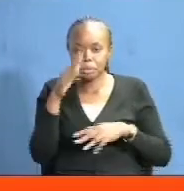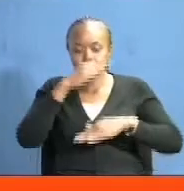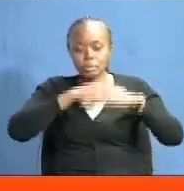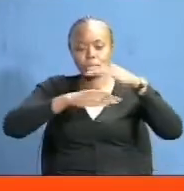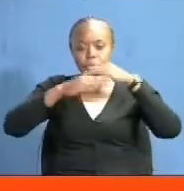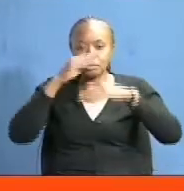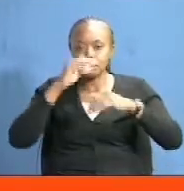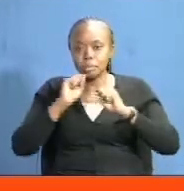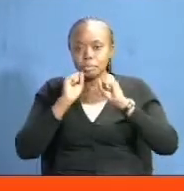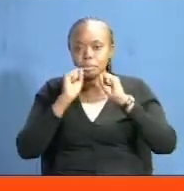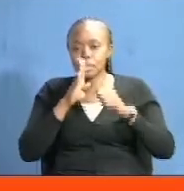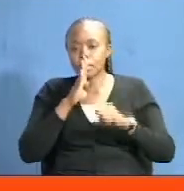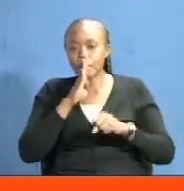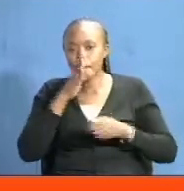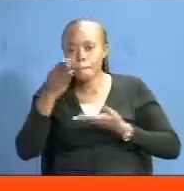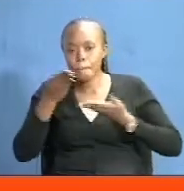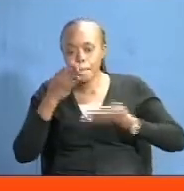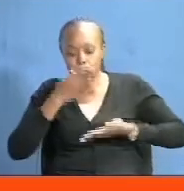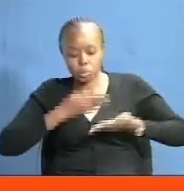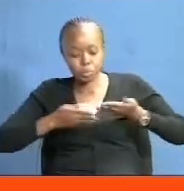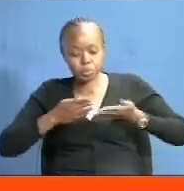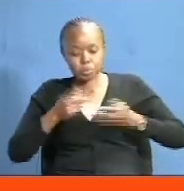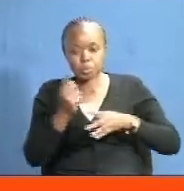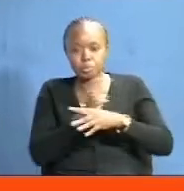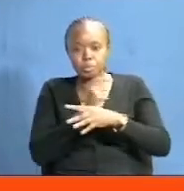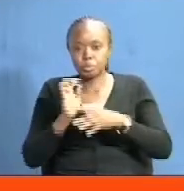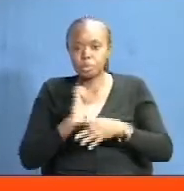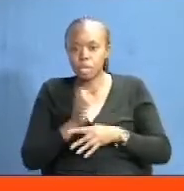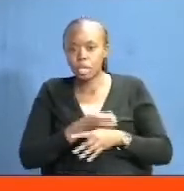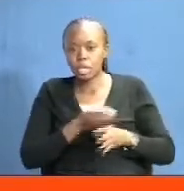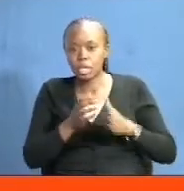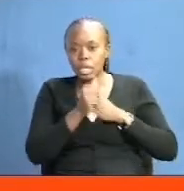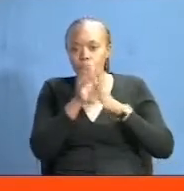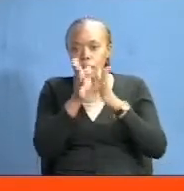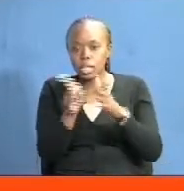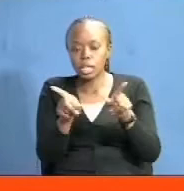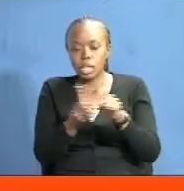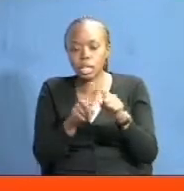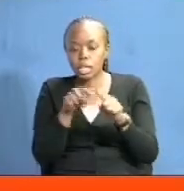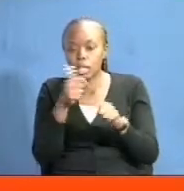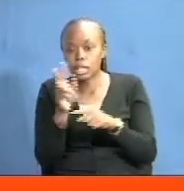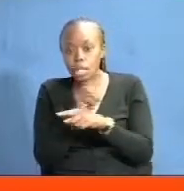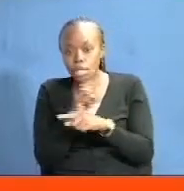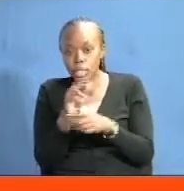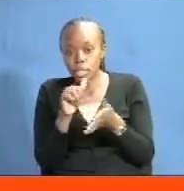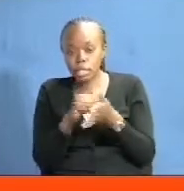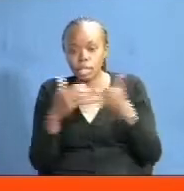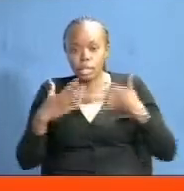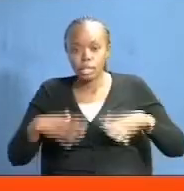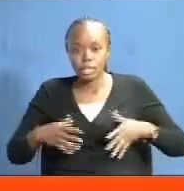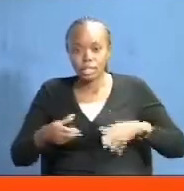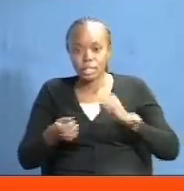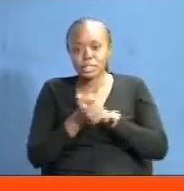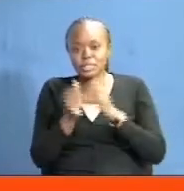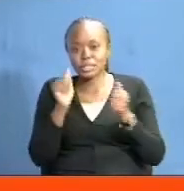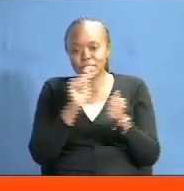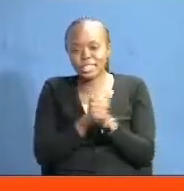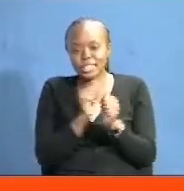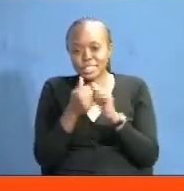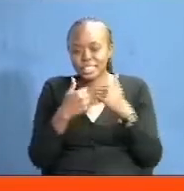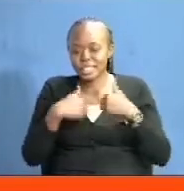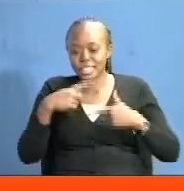University should be the grounds where we train our leaders. Even in other democracies, we've seen people transit from student